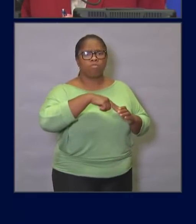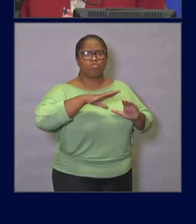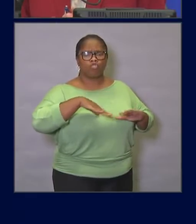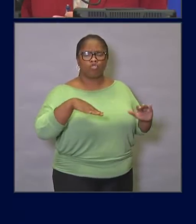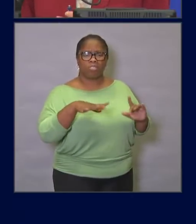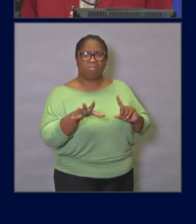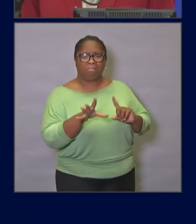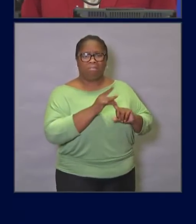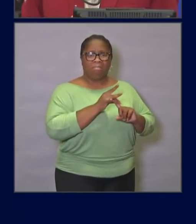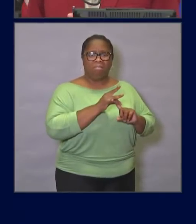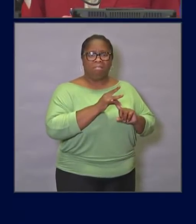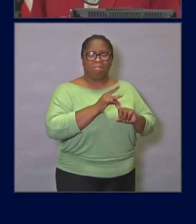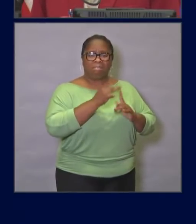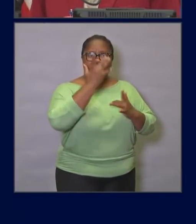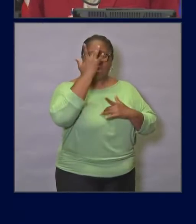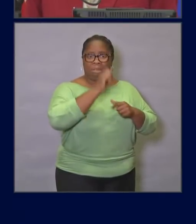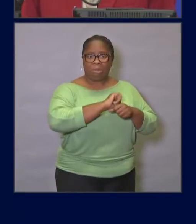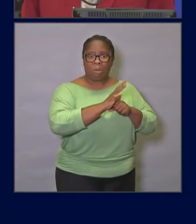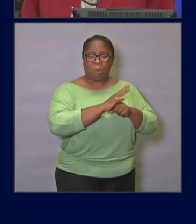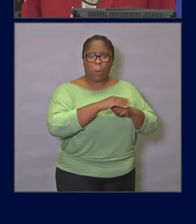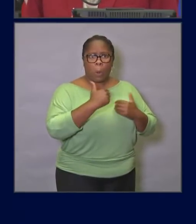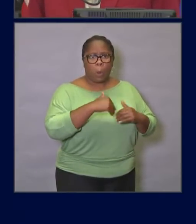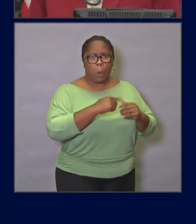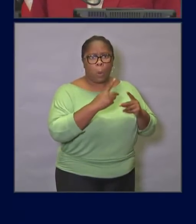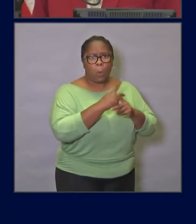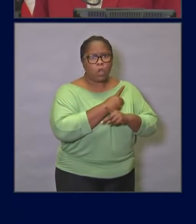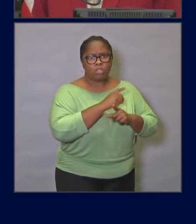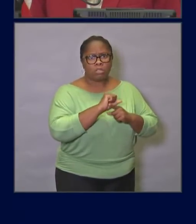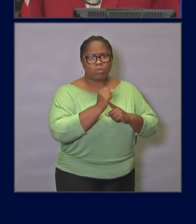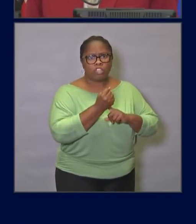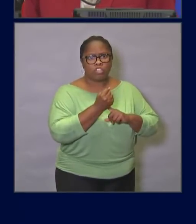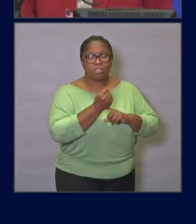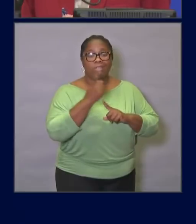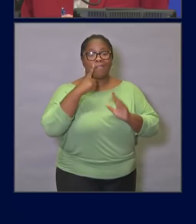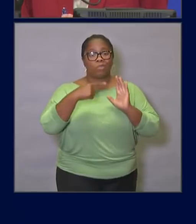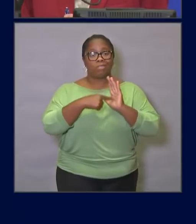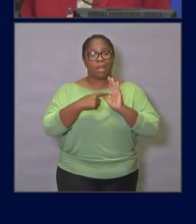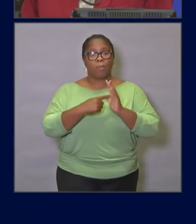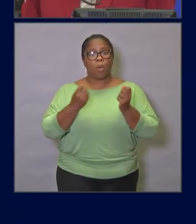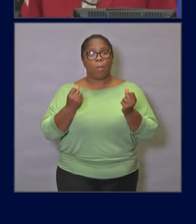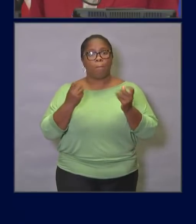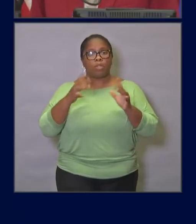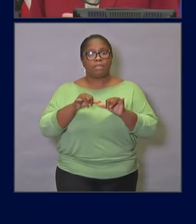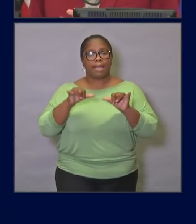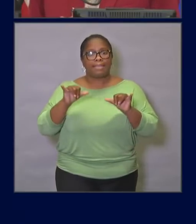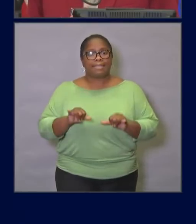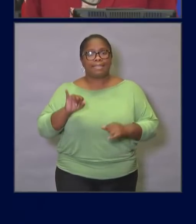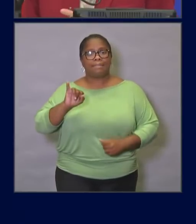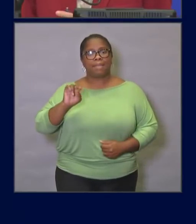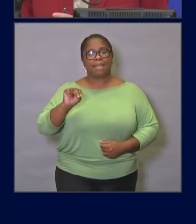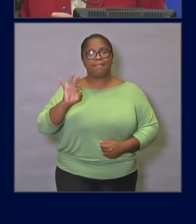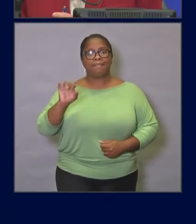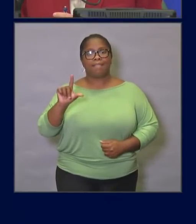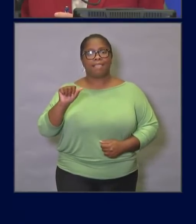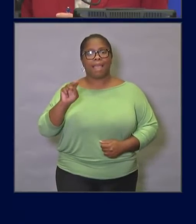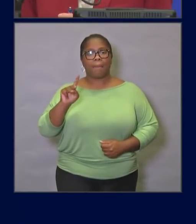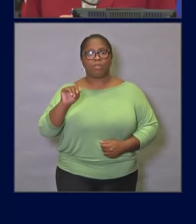COVID-19. One outcome that we're watching closely is multisystem inflammatory syndrome in children,